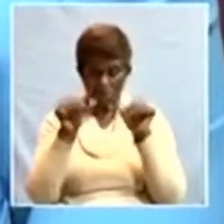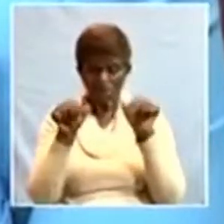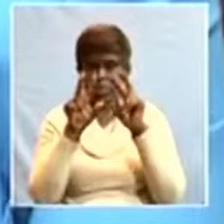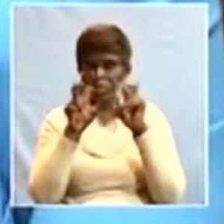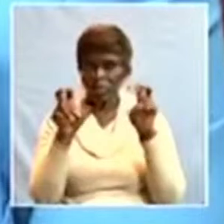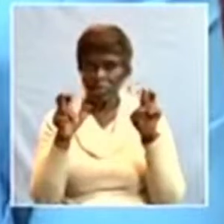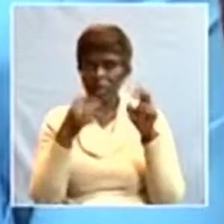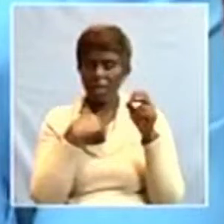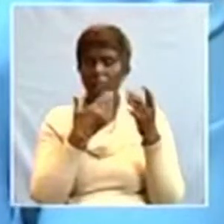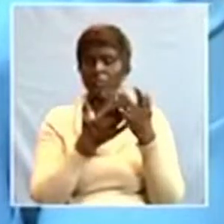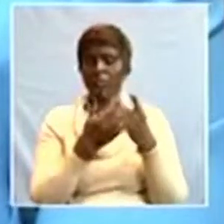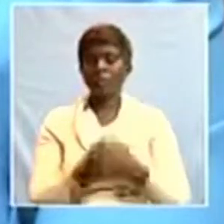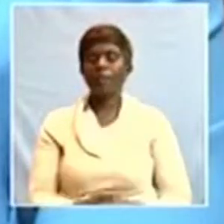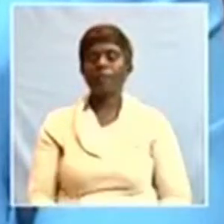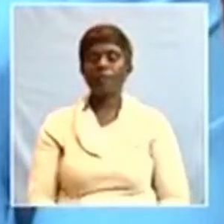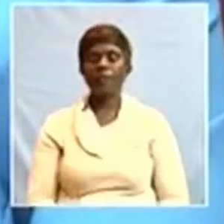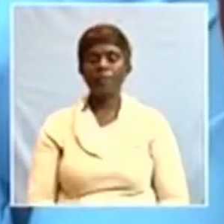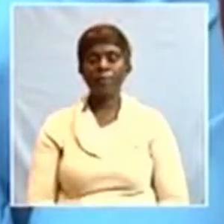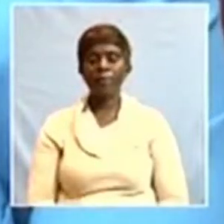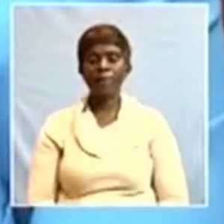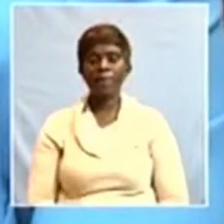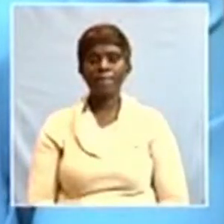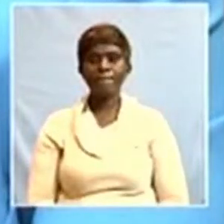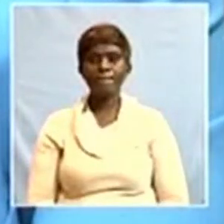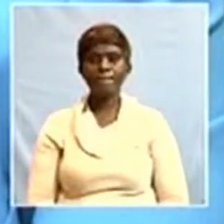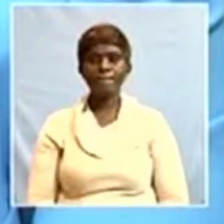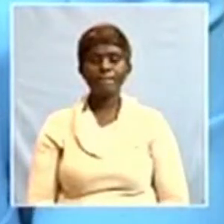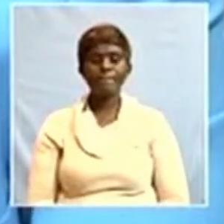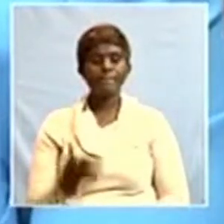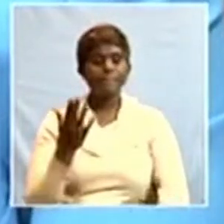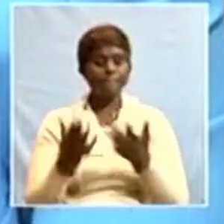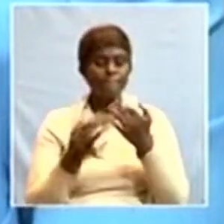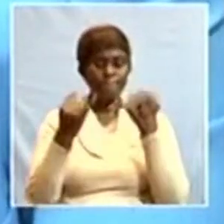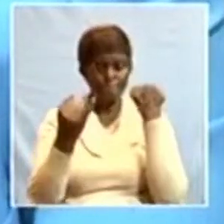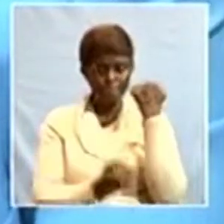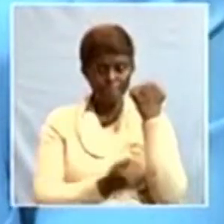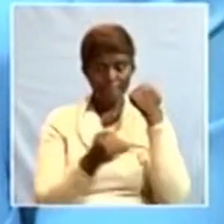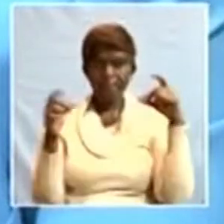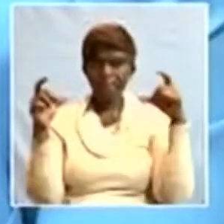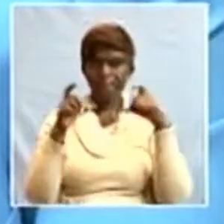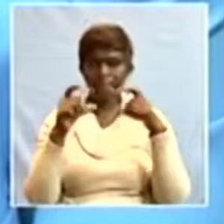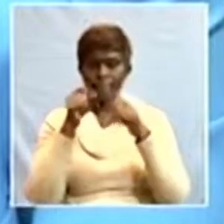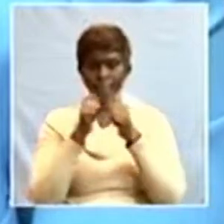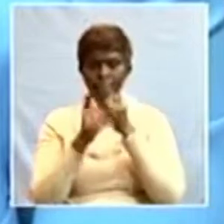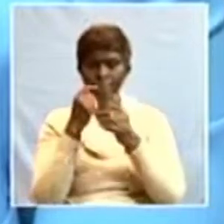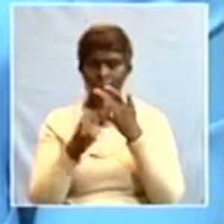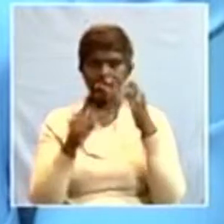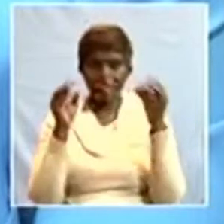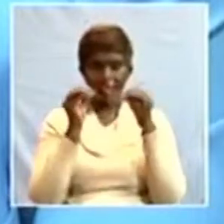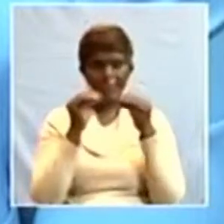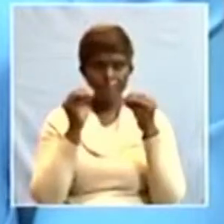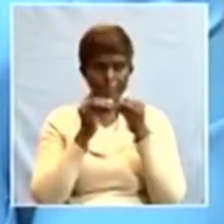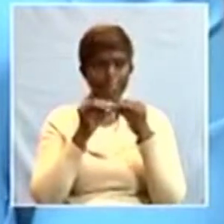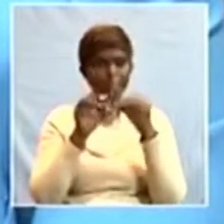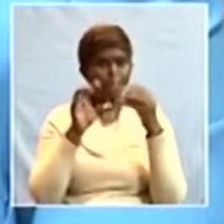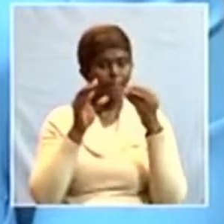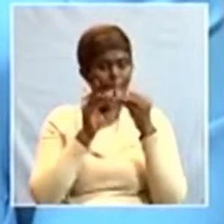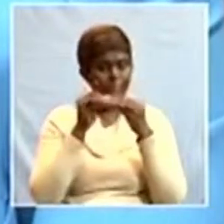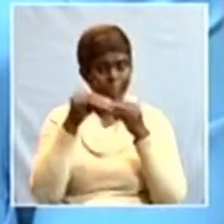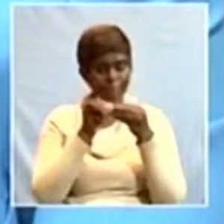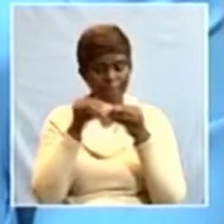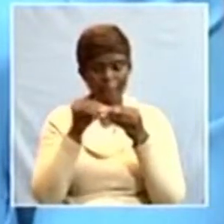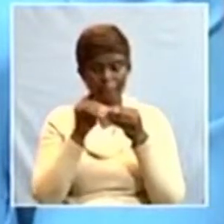verification. I think maybe probably we need to introduce cards which are more tangible and